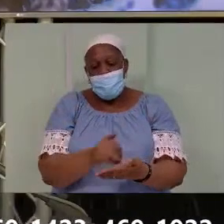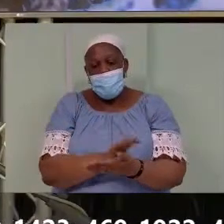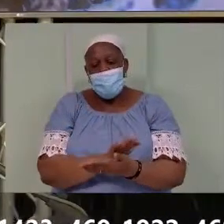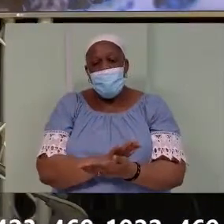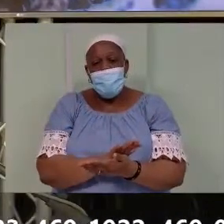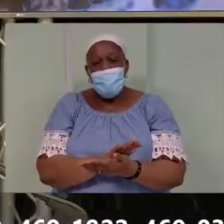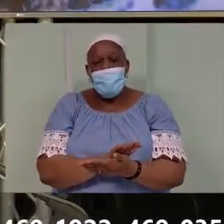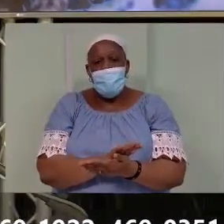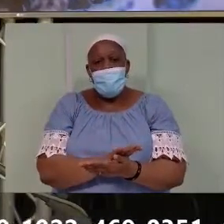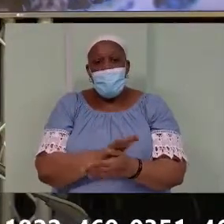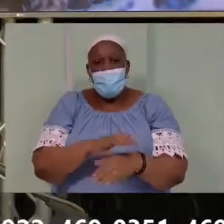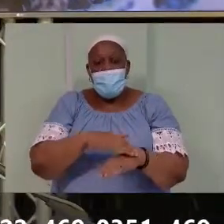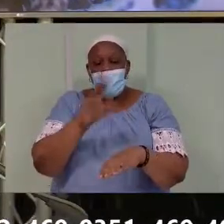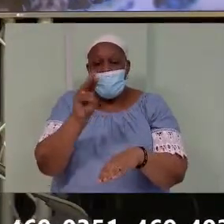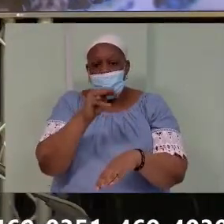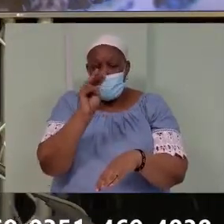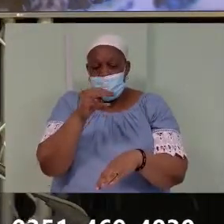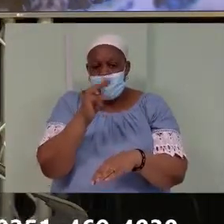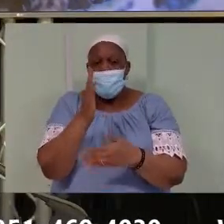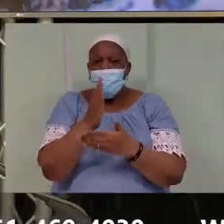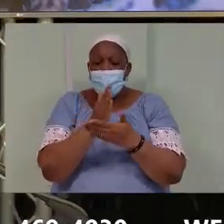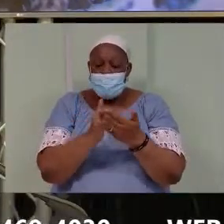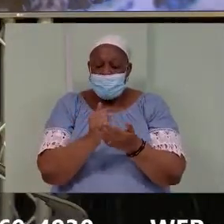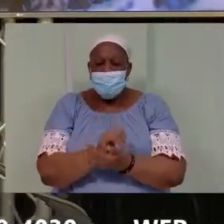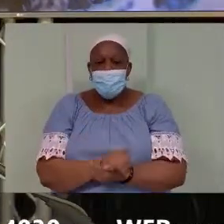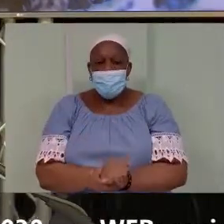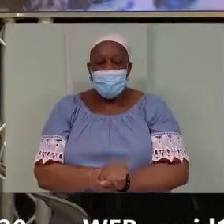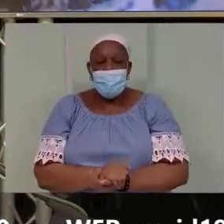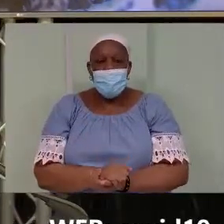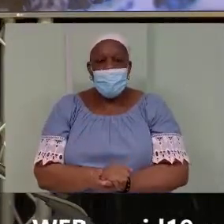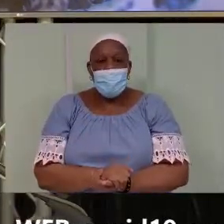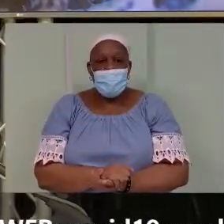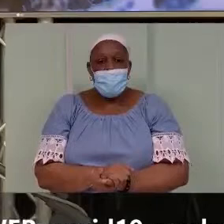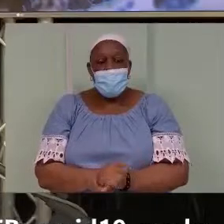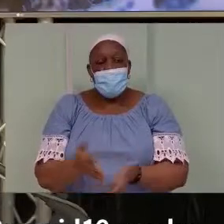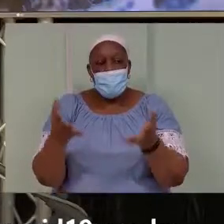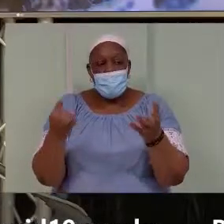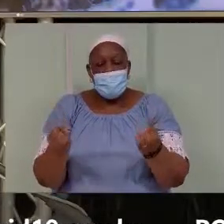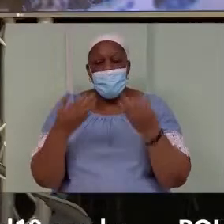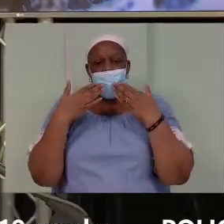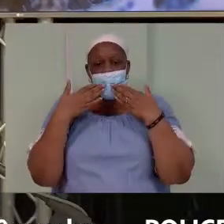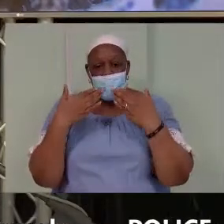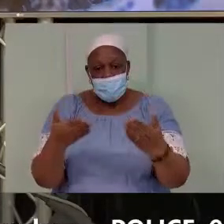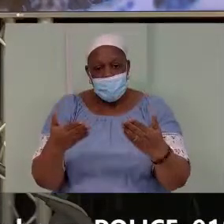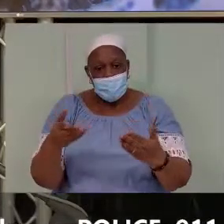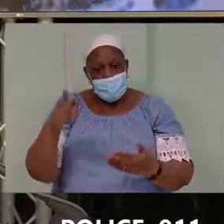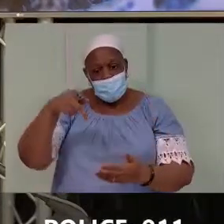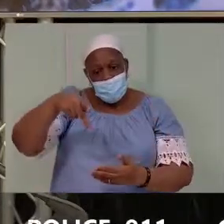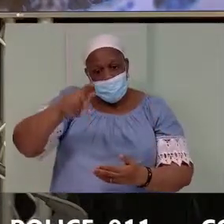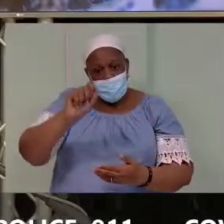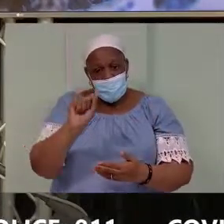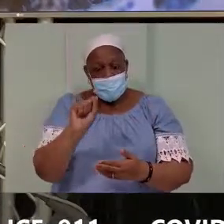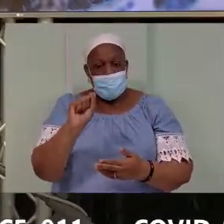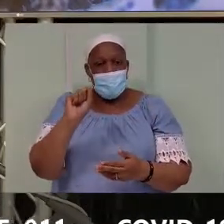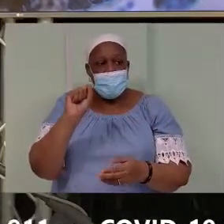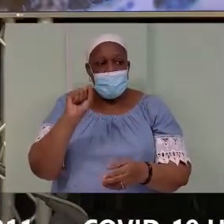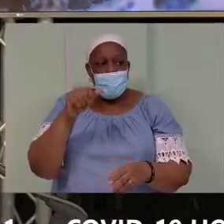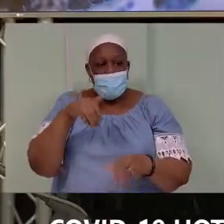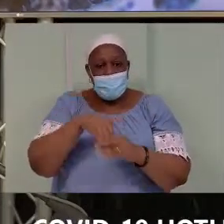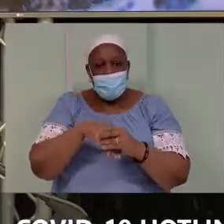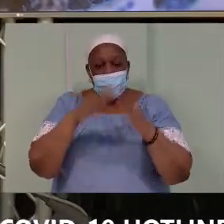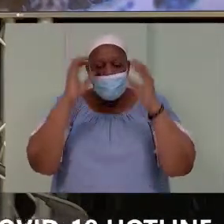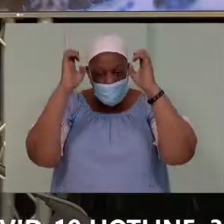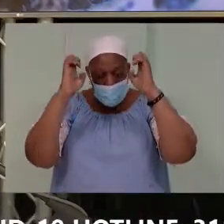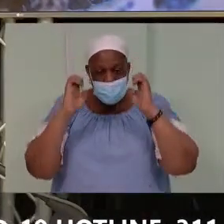reopen. I want to also thank the Permanent Secretary in the Ministry of Education, Mr. William